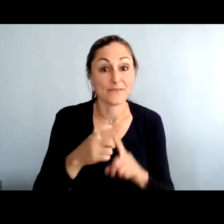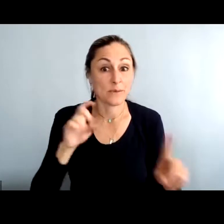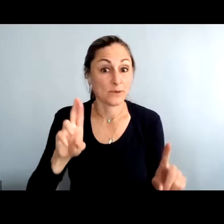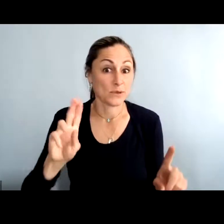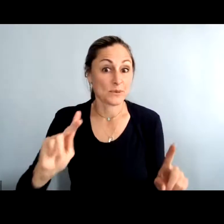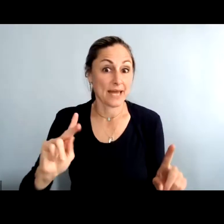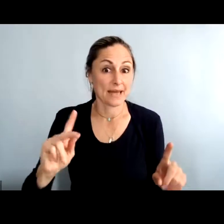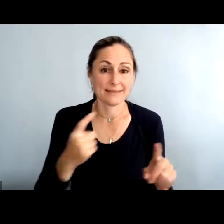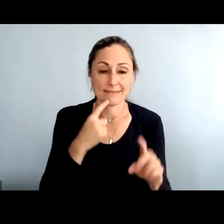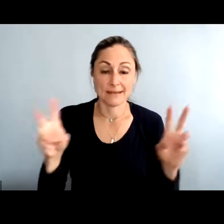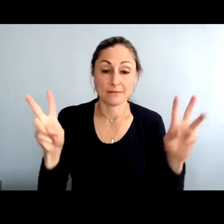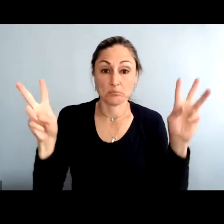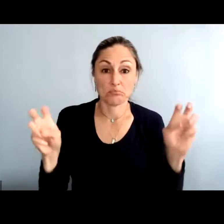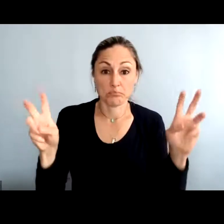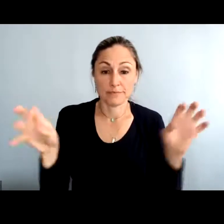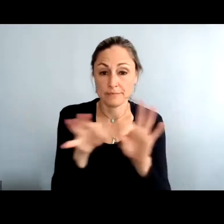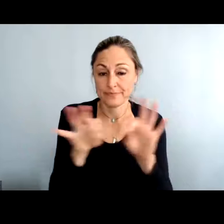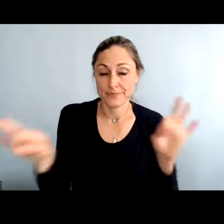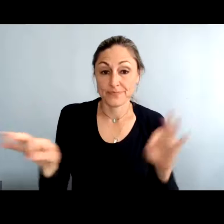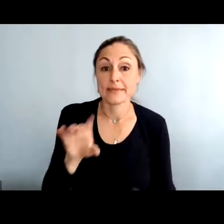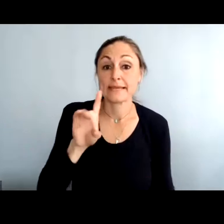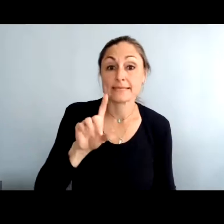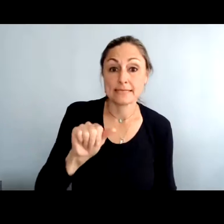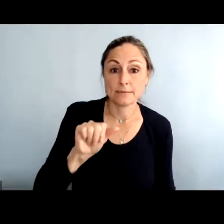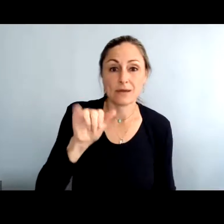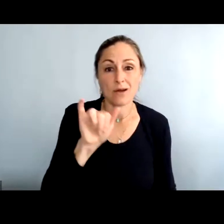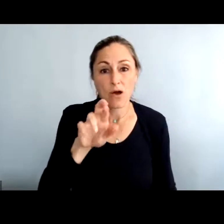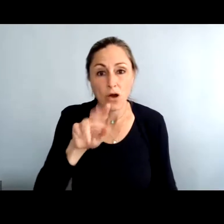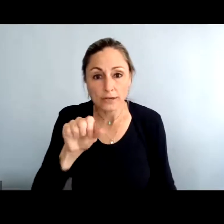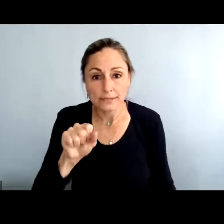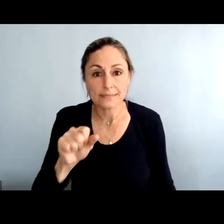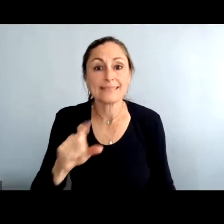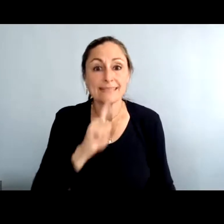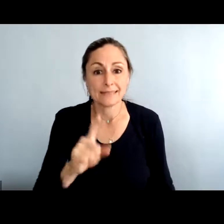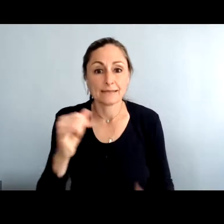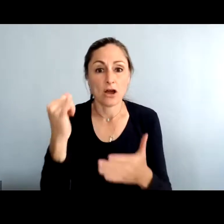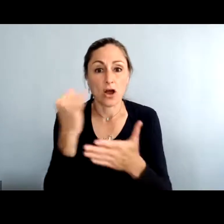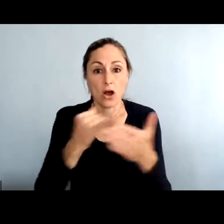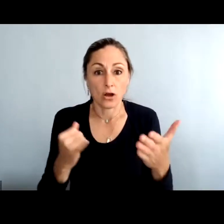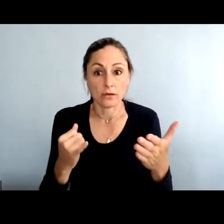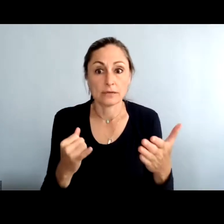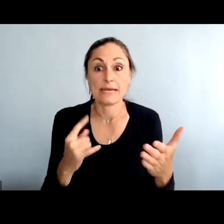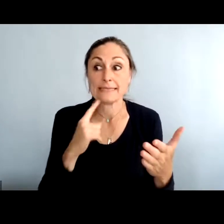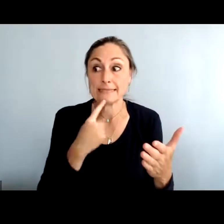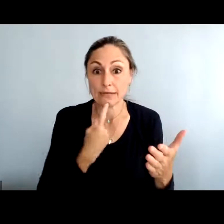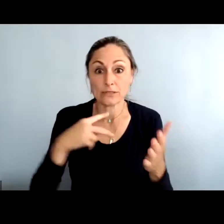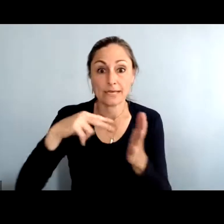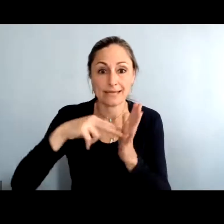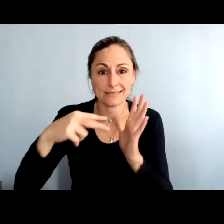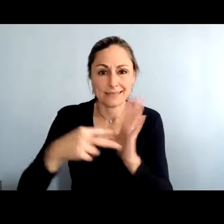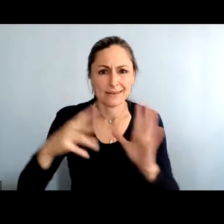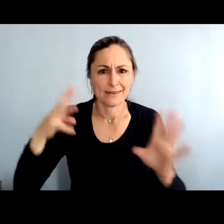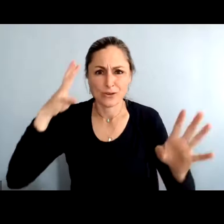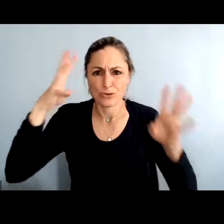quote unquote, disability art is art. It is seriously intentioned creative